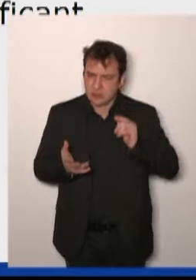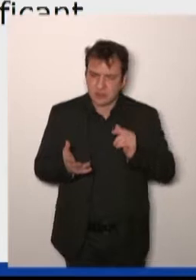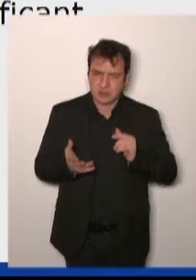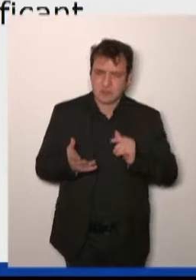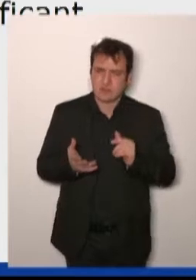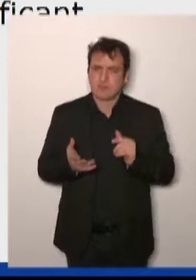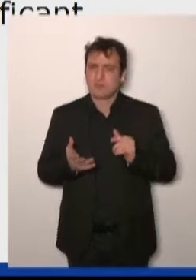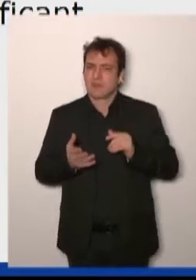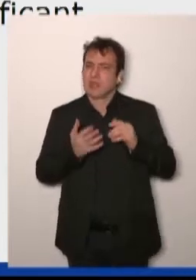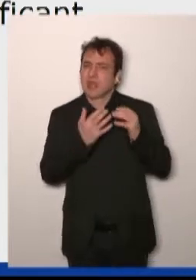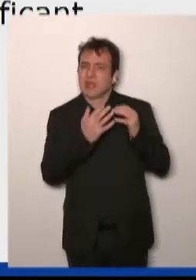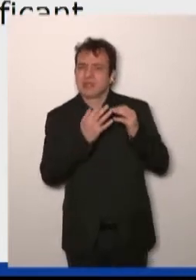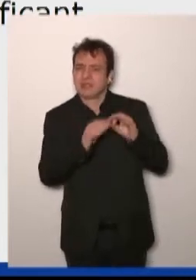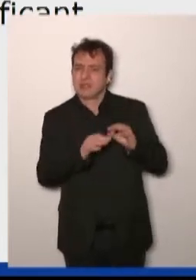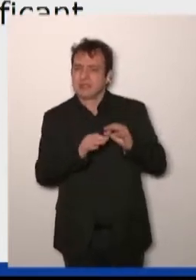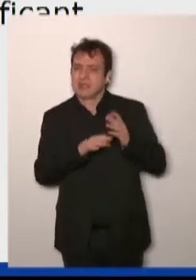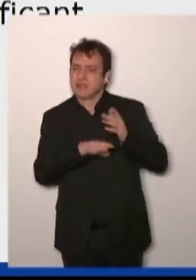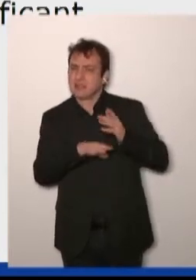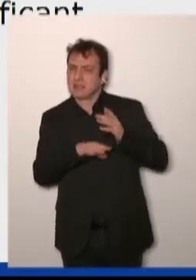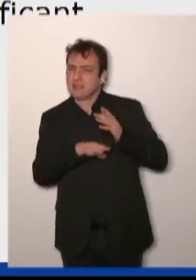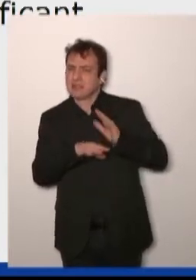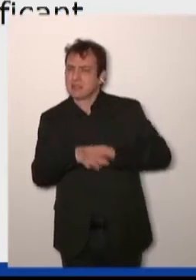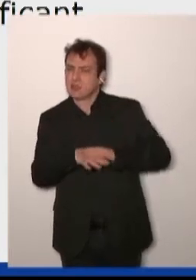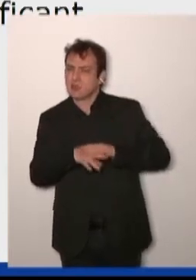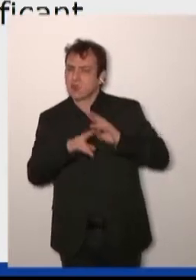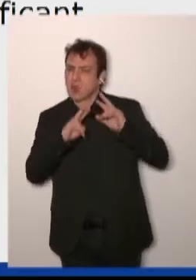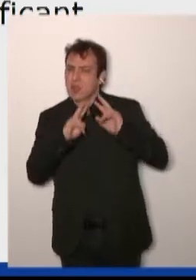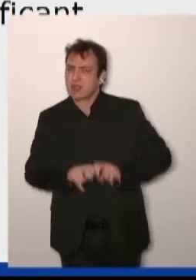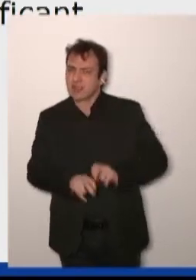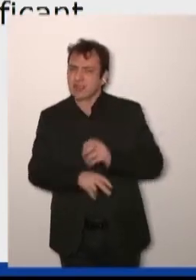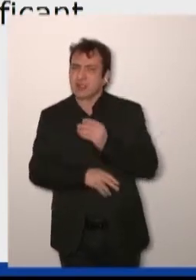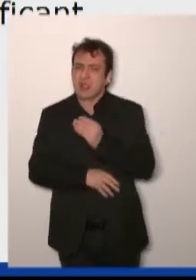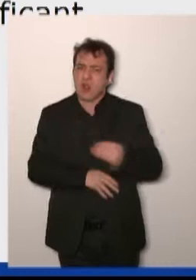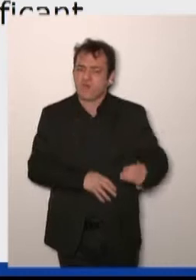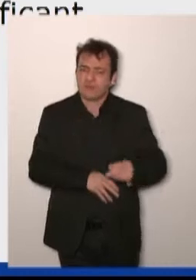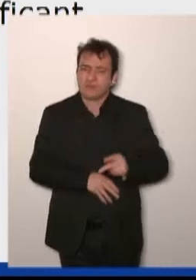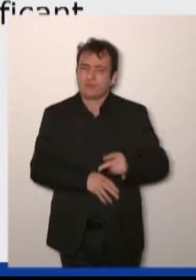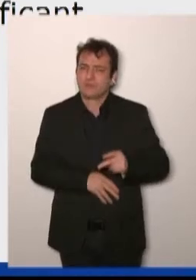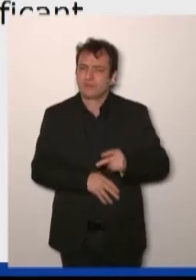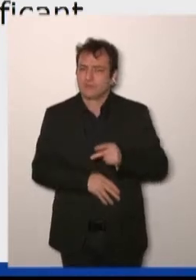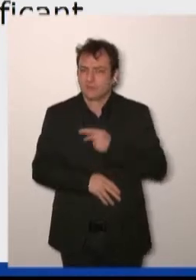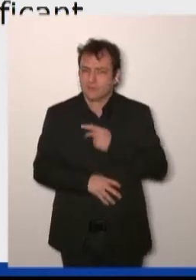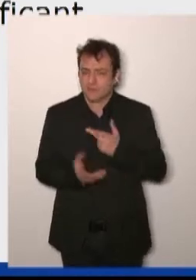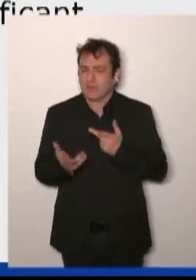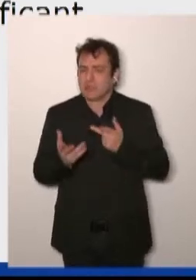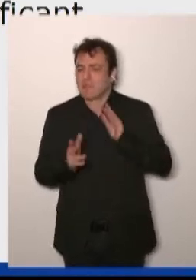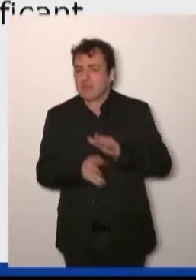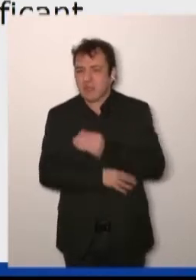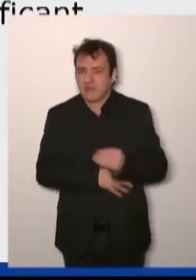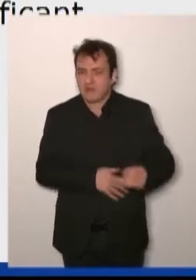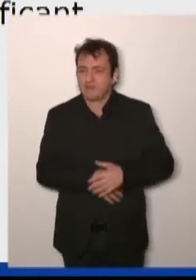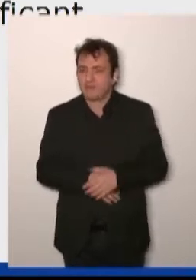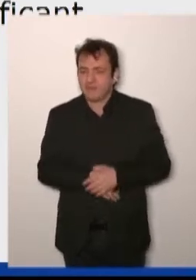investigation plans. However, and I think that's important to recognize, there remains an inequality in terms of access to innovation compared